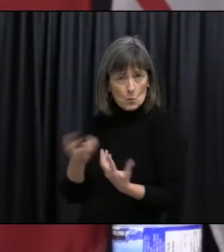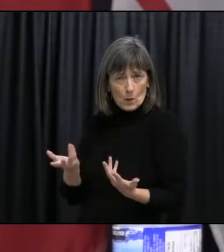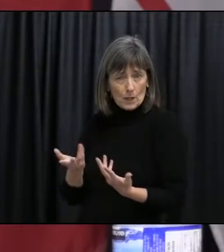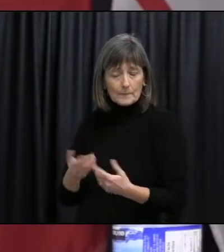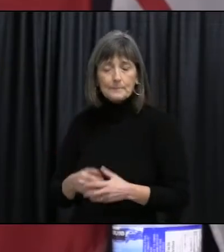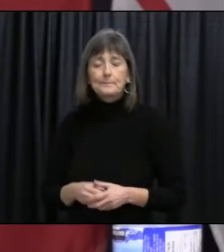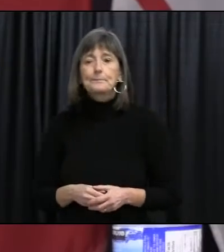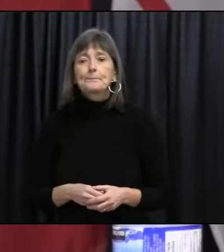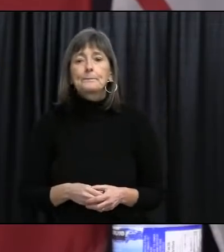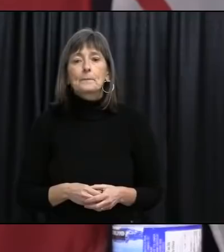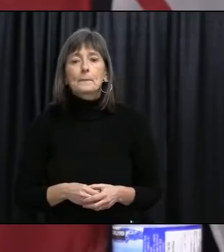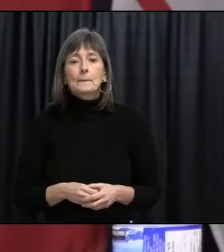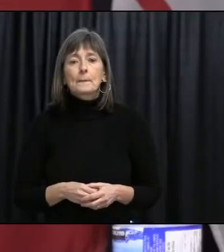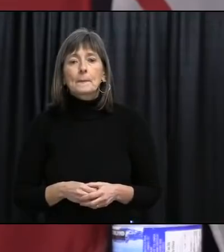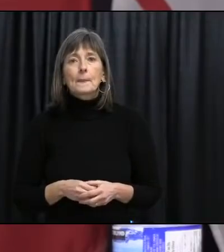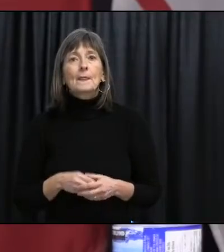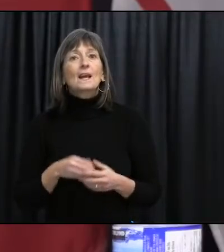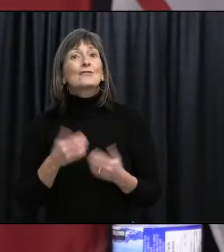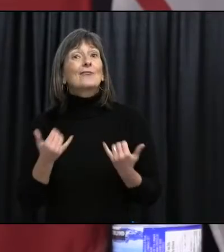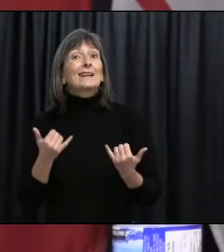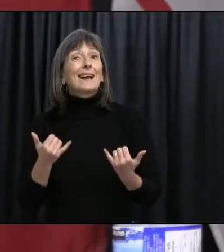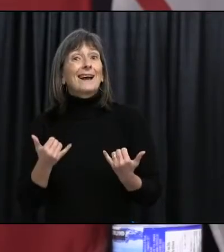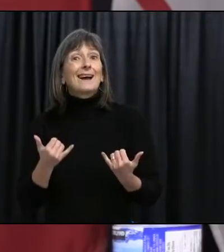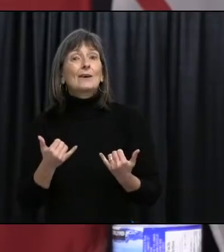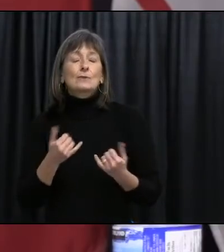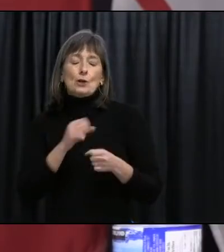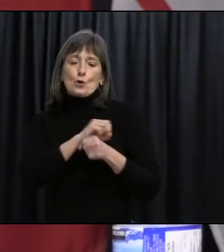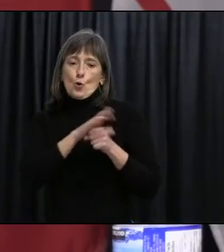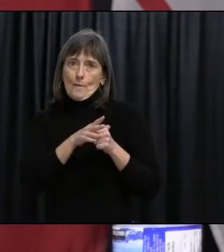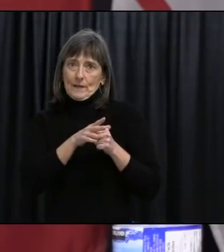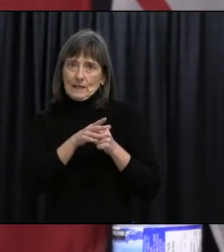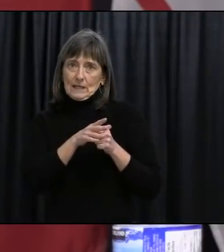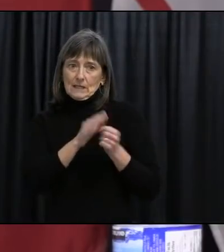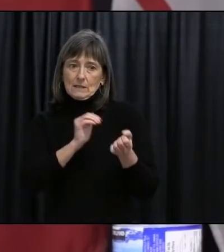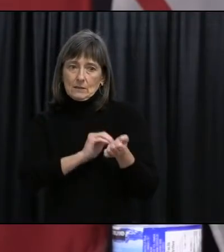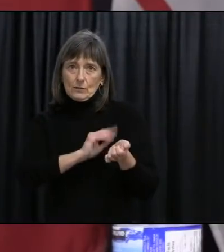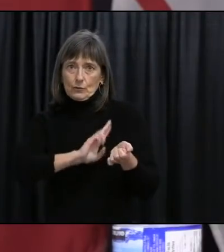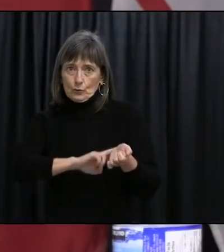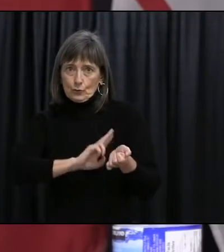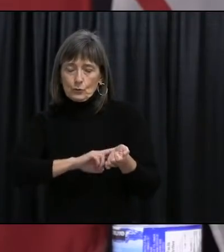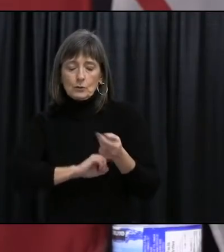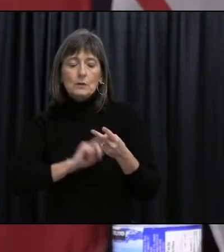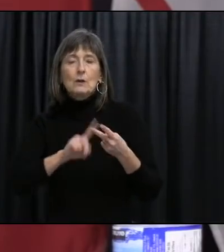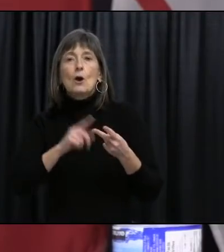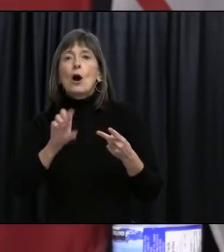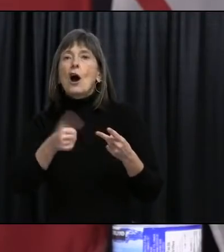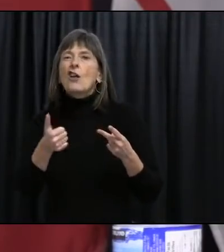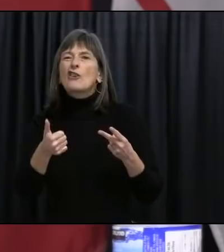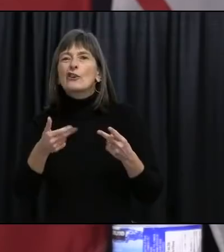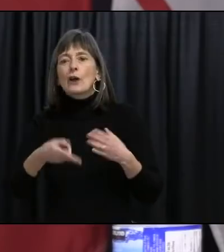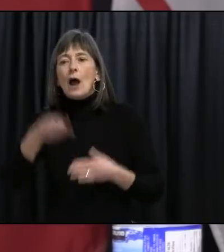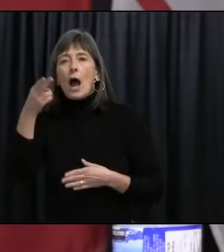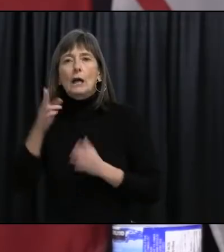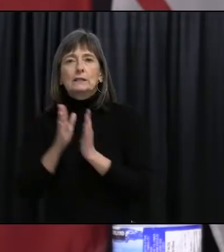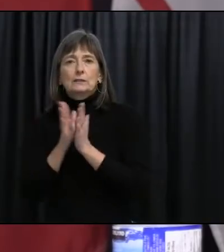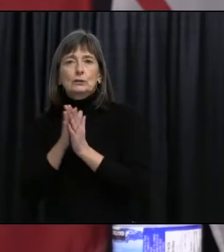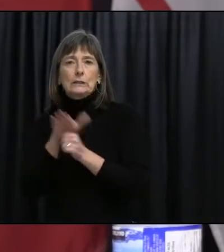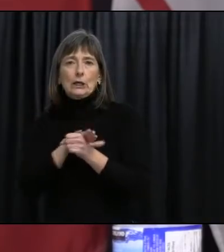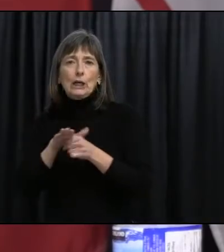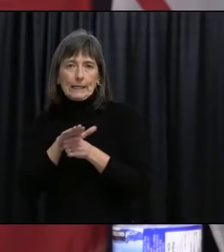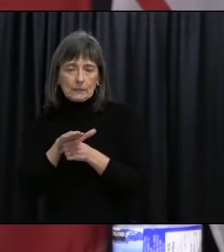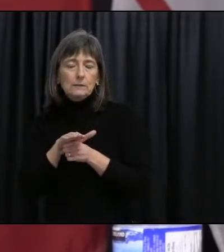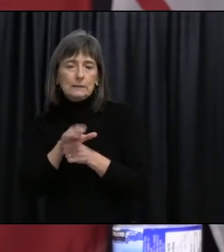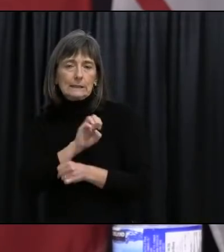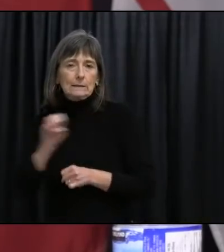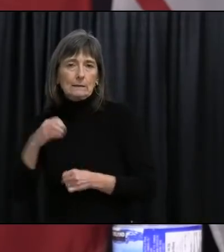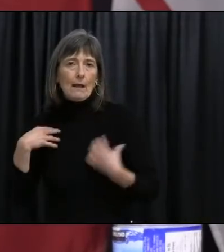Those are principally staff on the COVID unit and those in high-risk areas within Eastern Health. The remainder are people